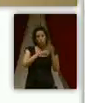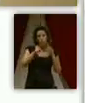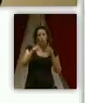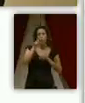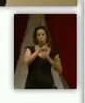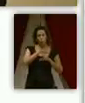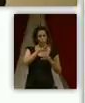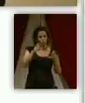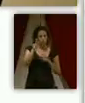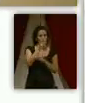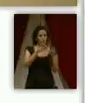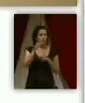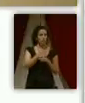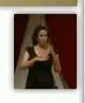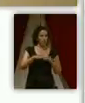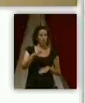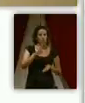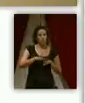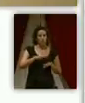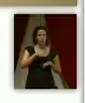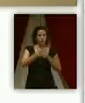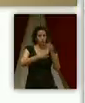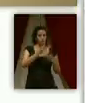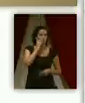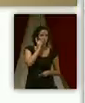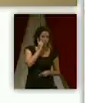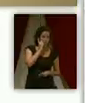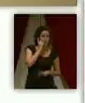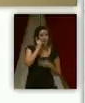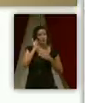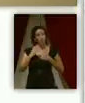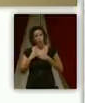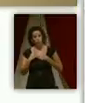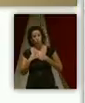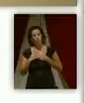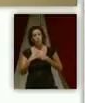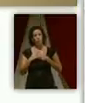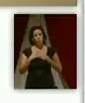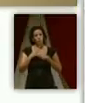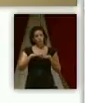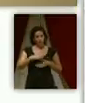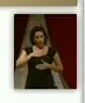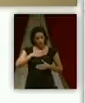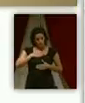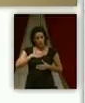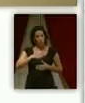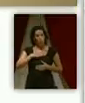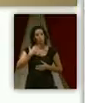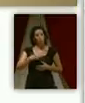interaction between the huge problems facing impaired people and